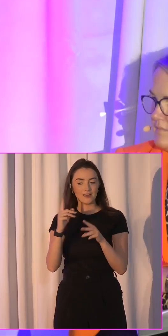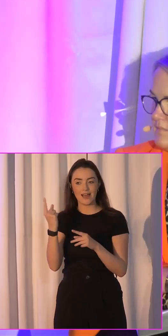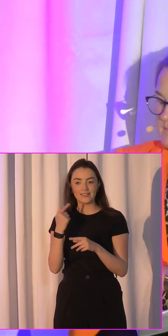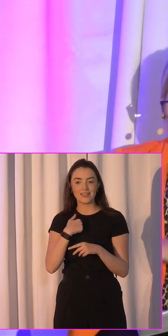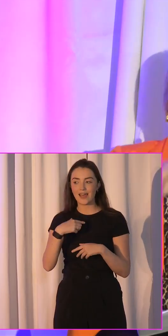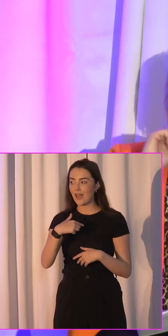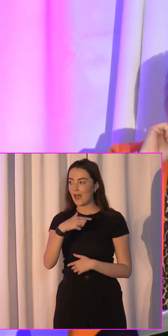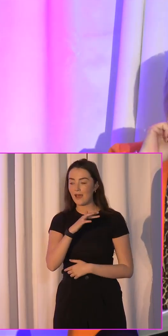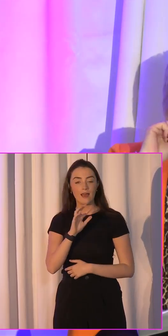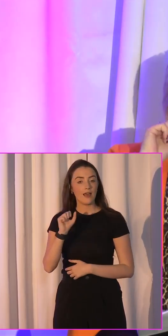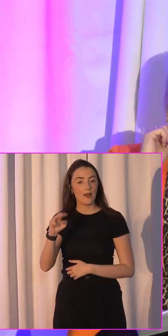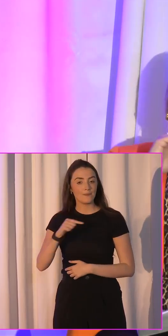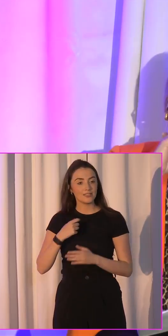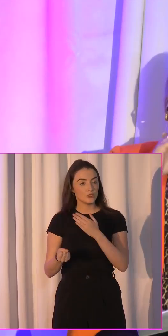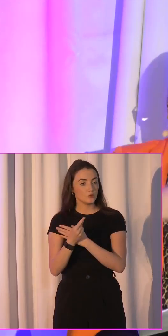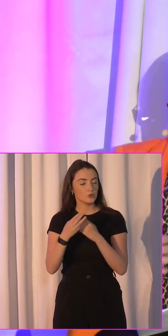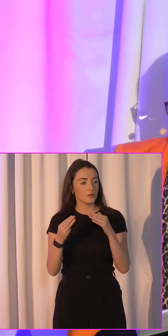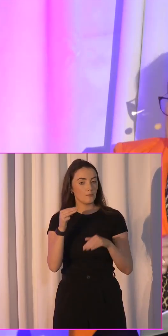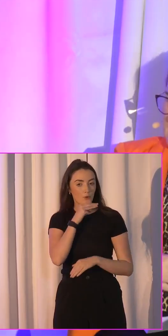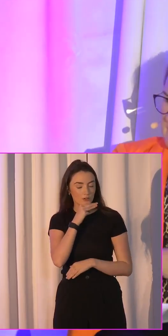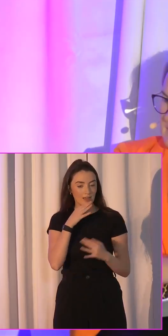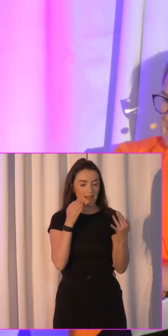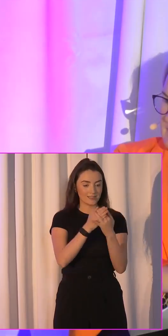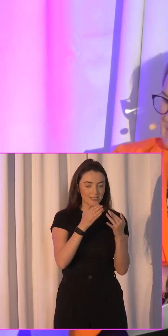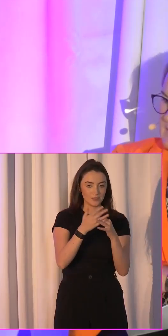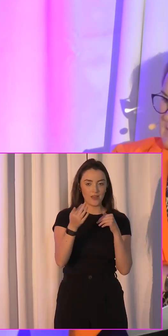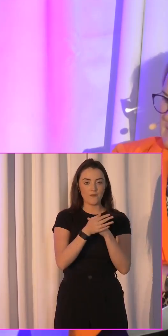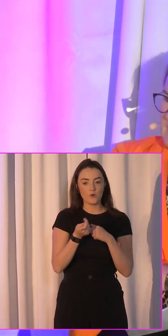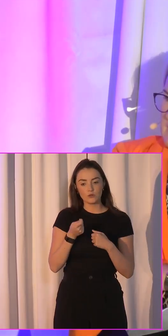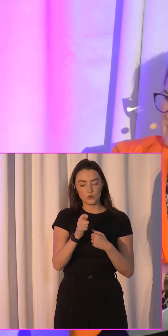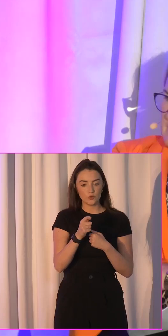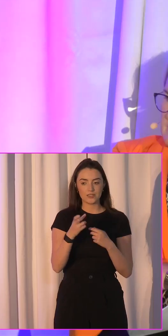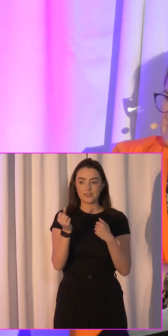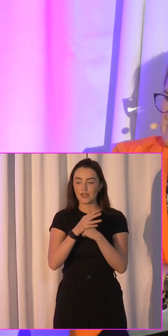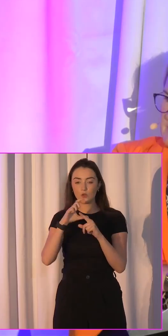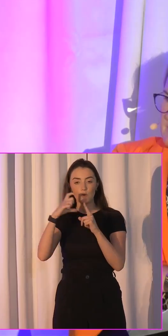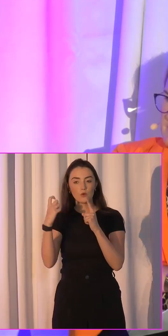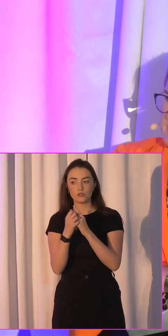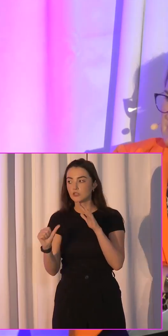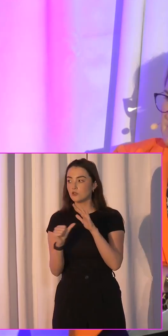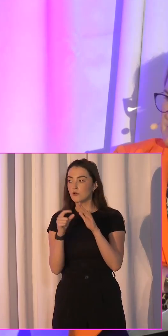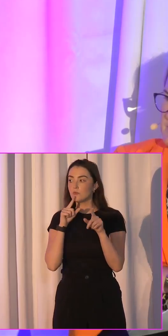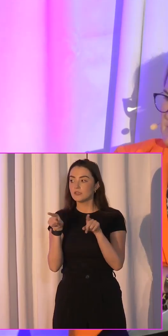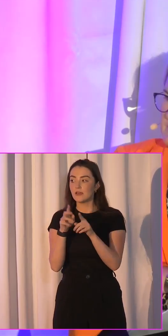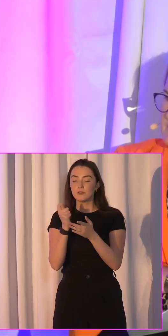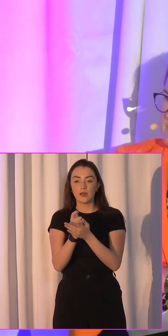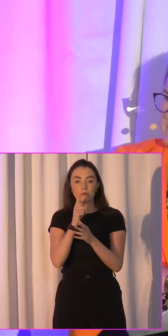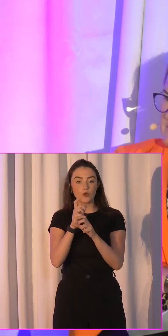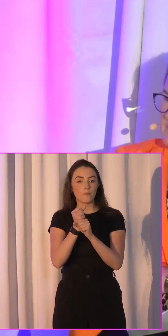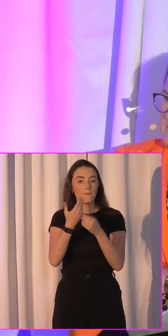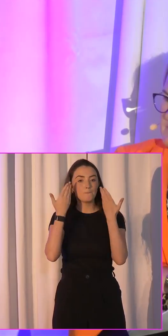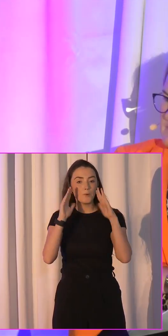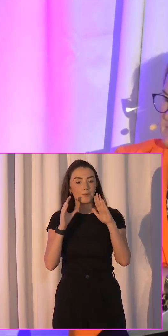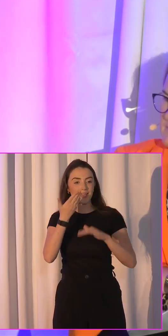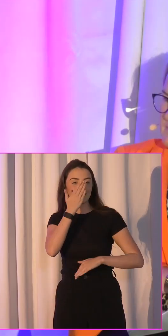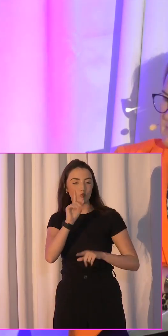is so important, both in terms of accessibility to tourist attractions and cultural institutions, but also very much in terms of public